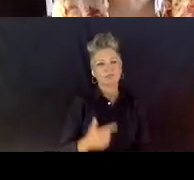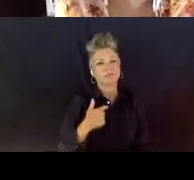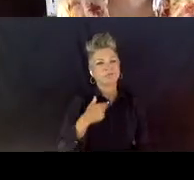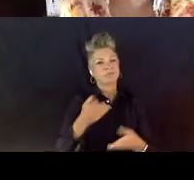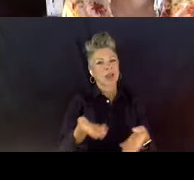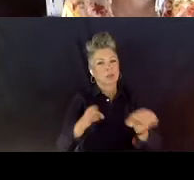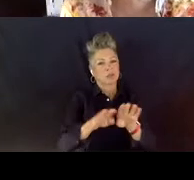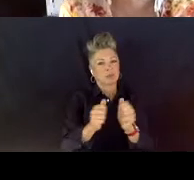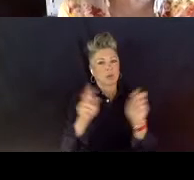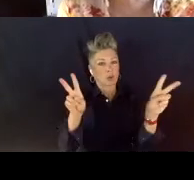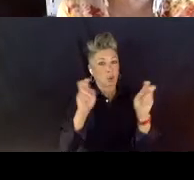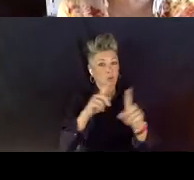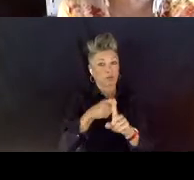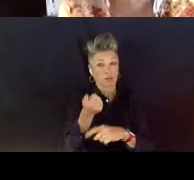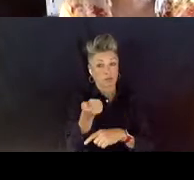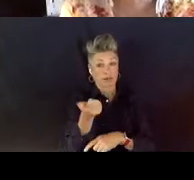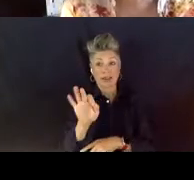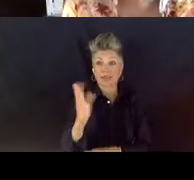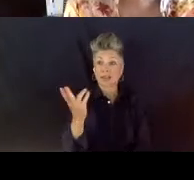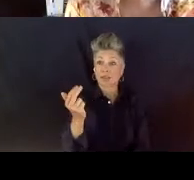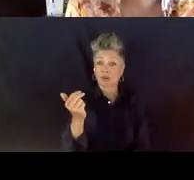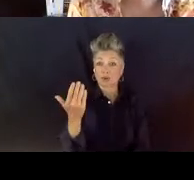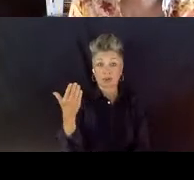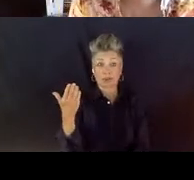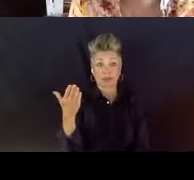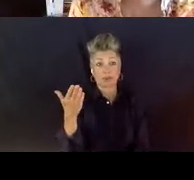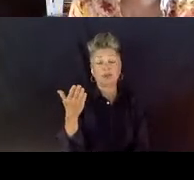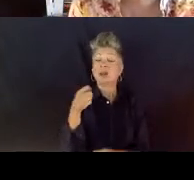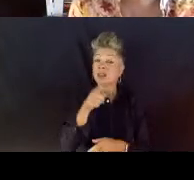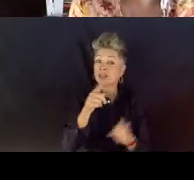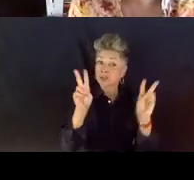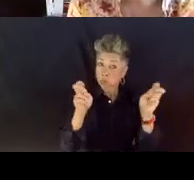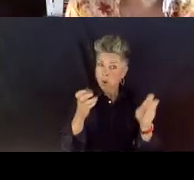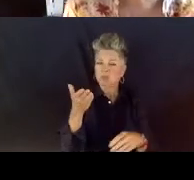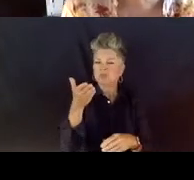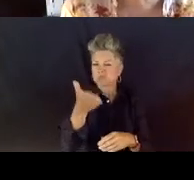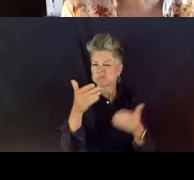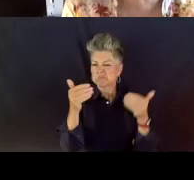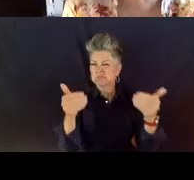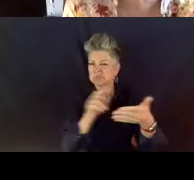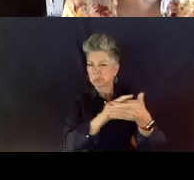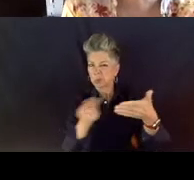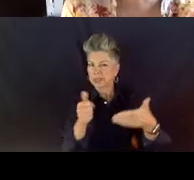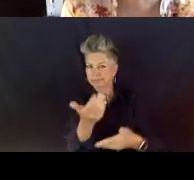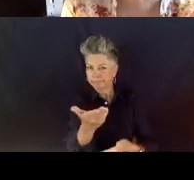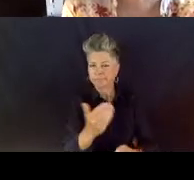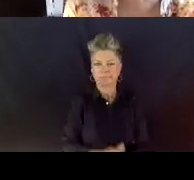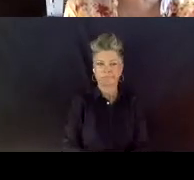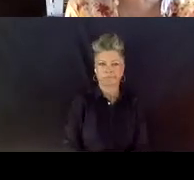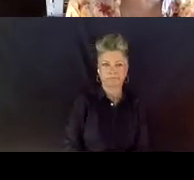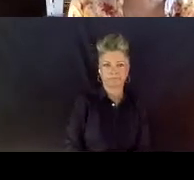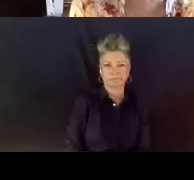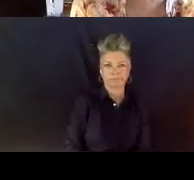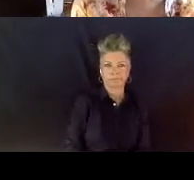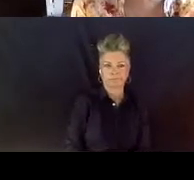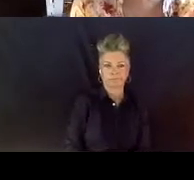from 1913. And this quote said, "Streets and sidewalks have been likened to